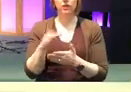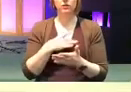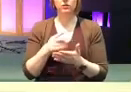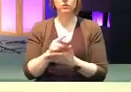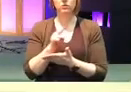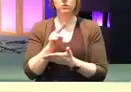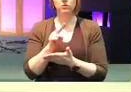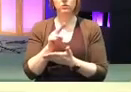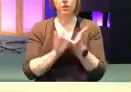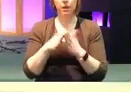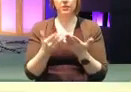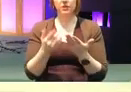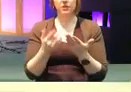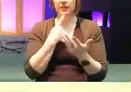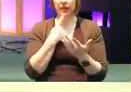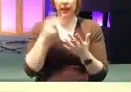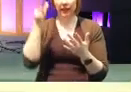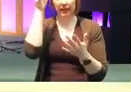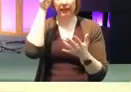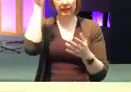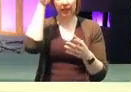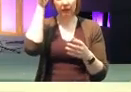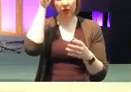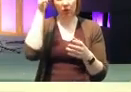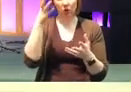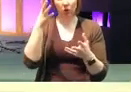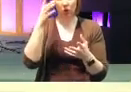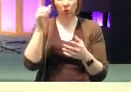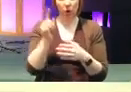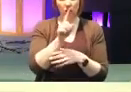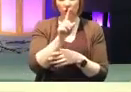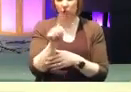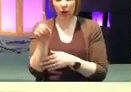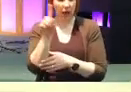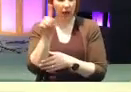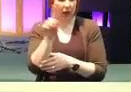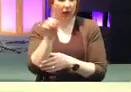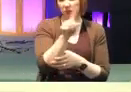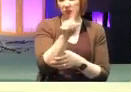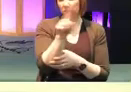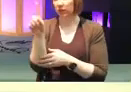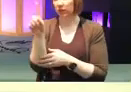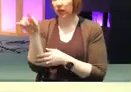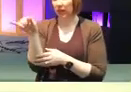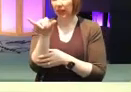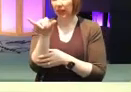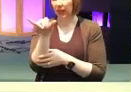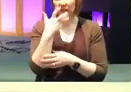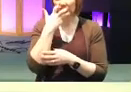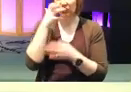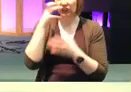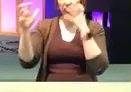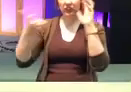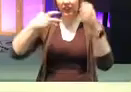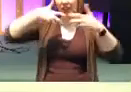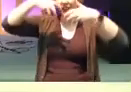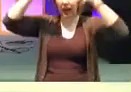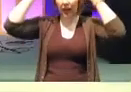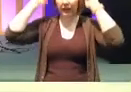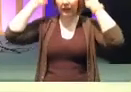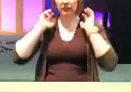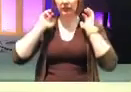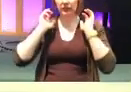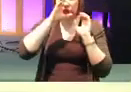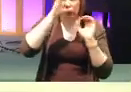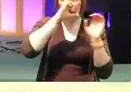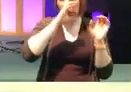Bible says that the devil wanders around like a roaring lion